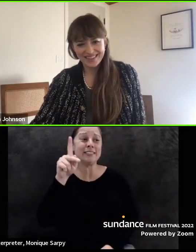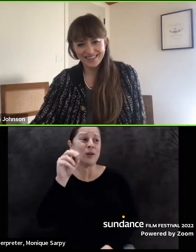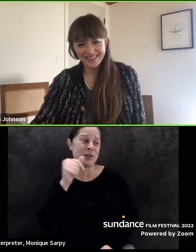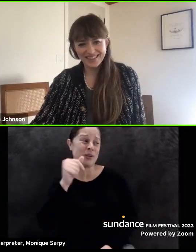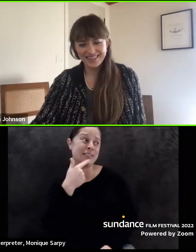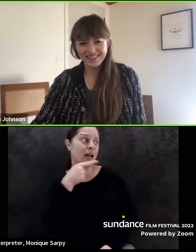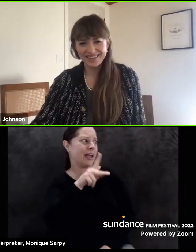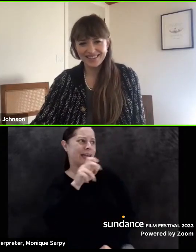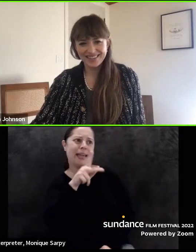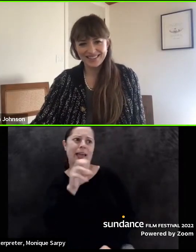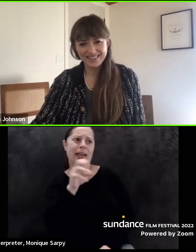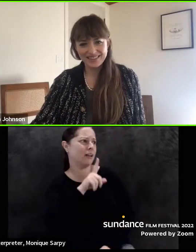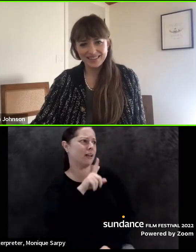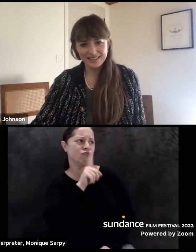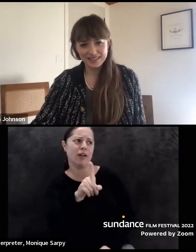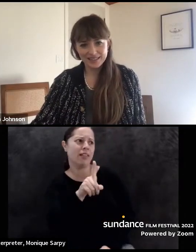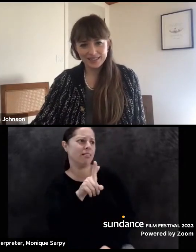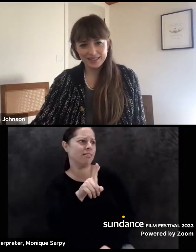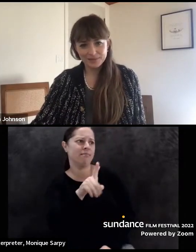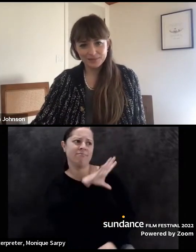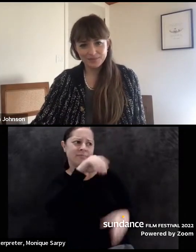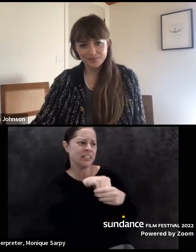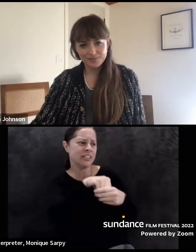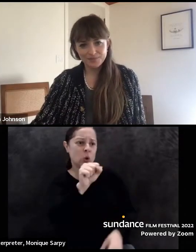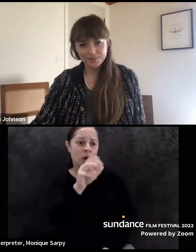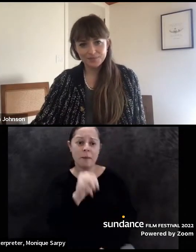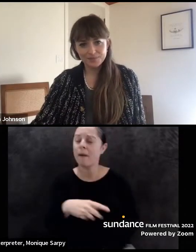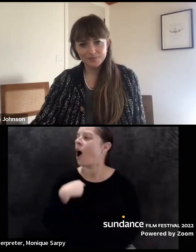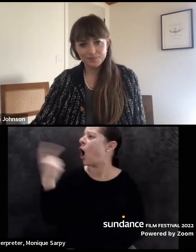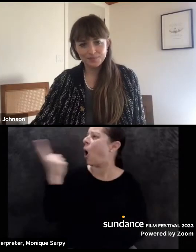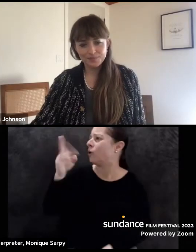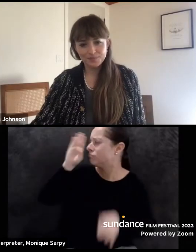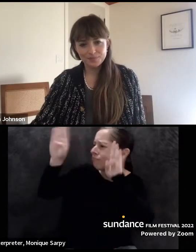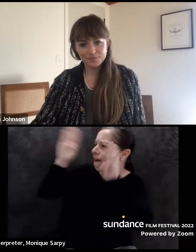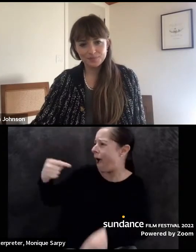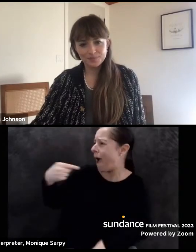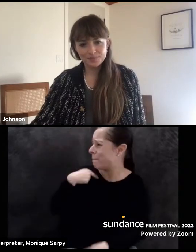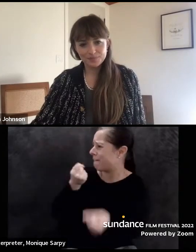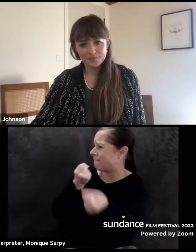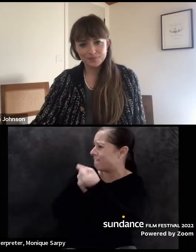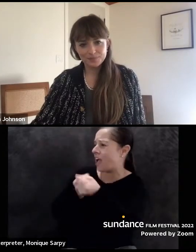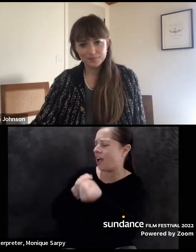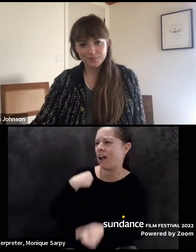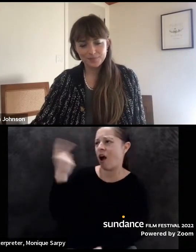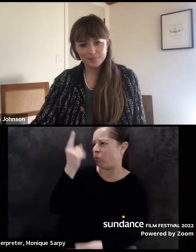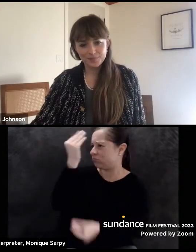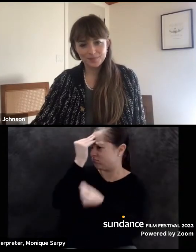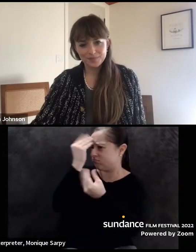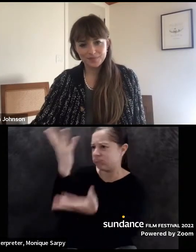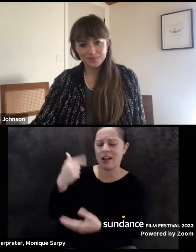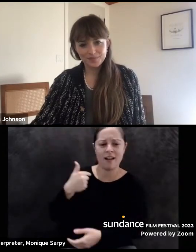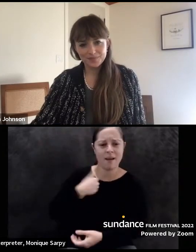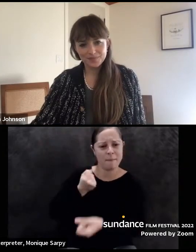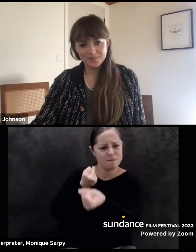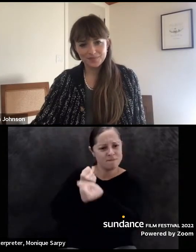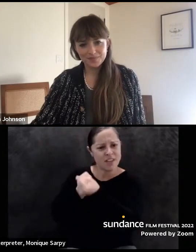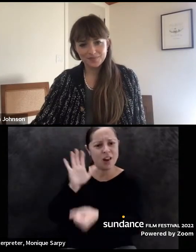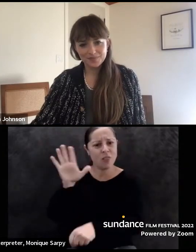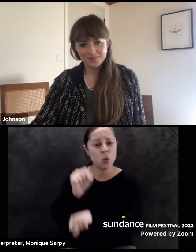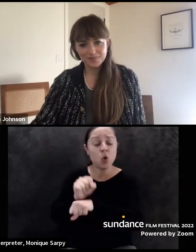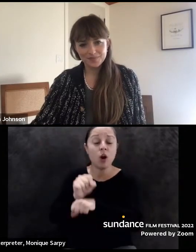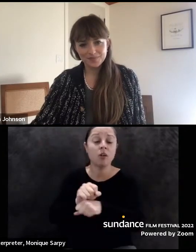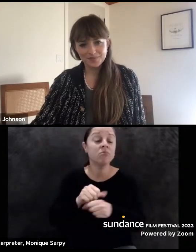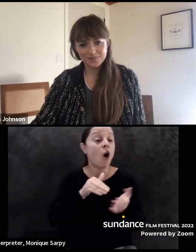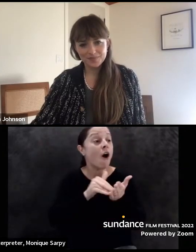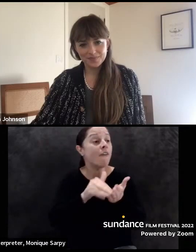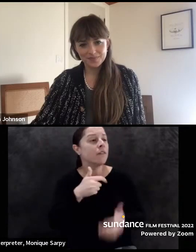real. Hey, I'm a fan. I'll let everybody know when I'm a fan of their work. I mean, there'll be times where I'll watch a movie and